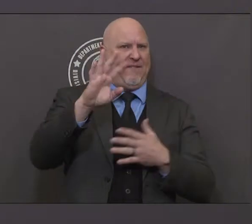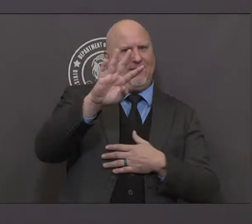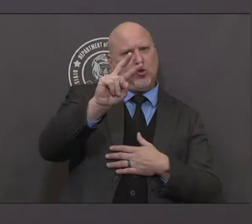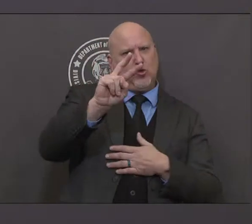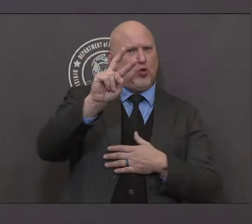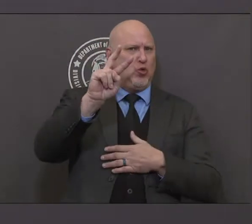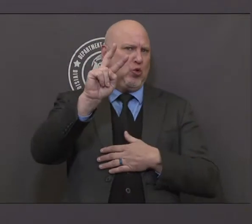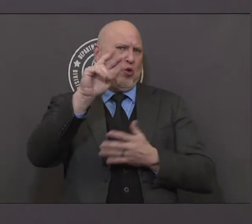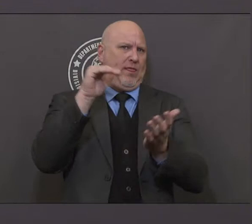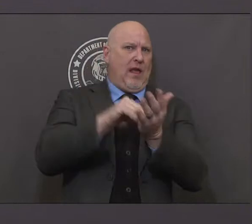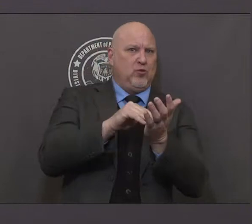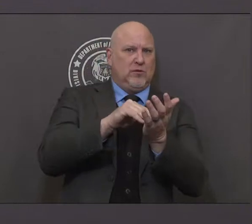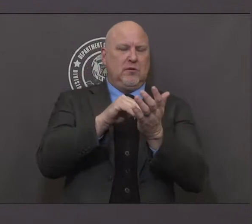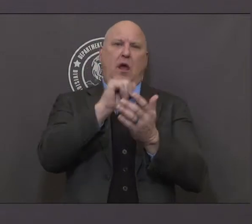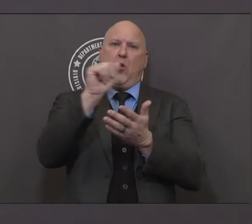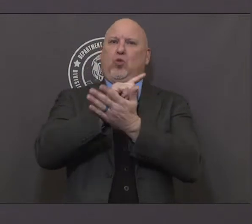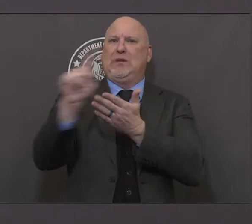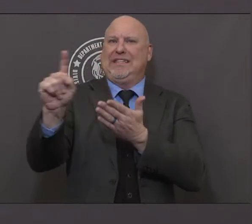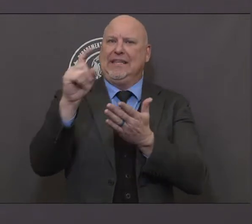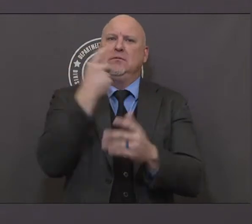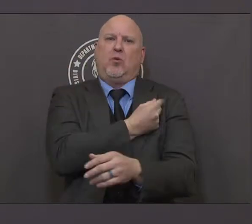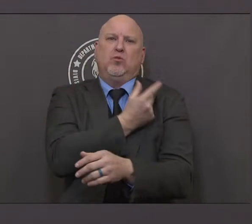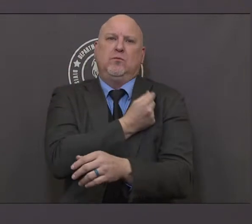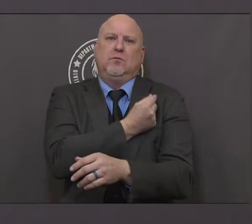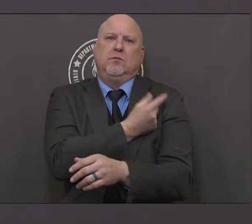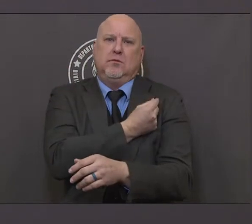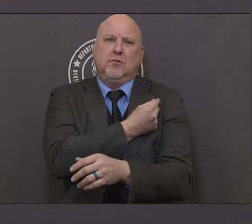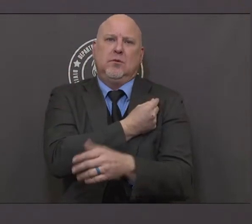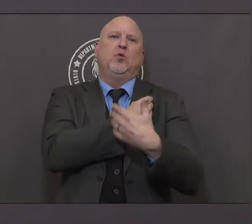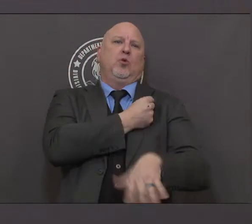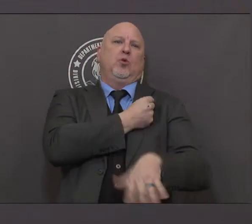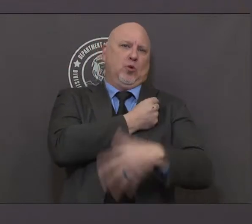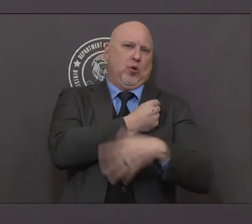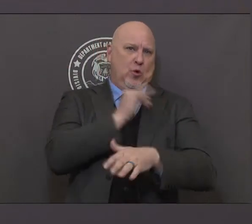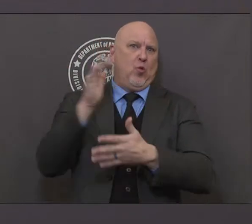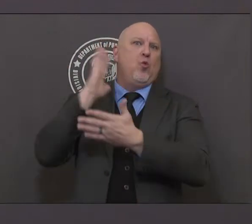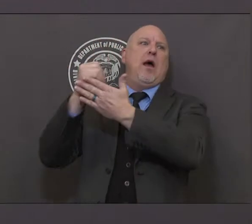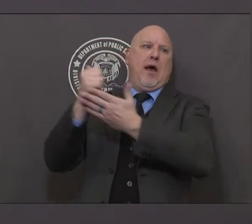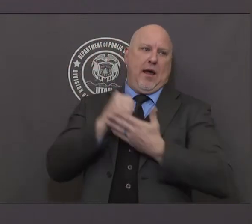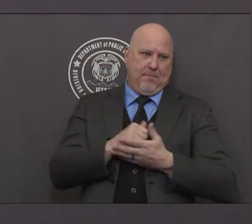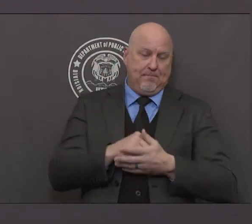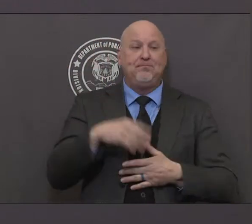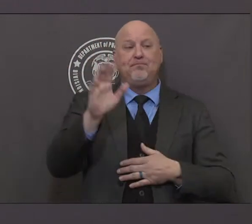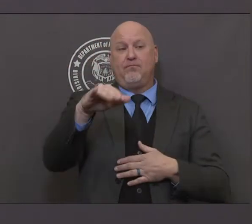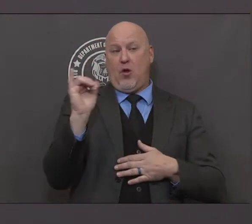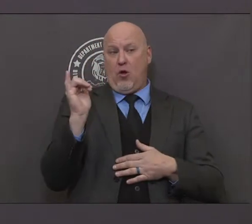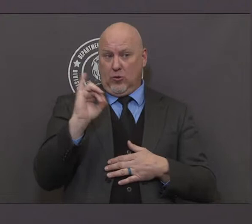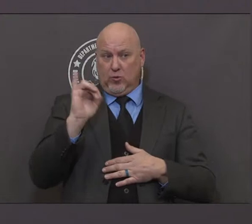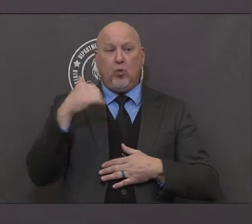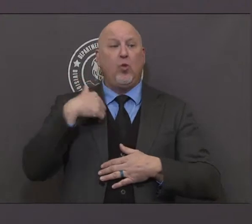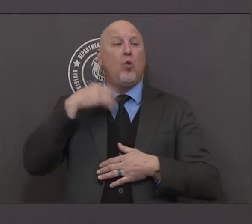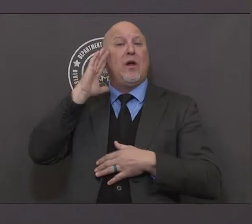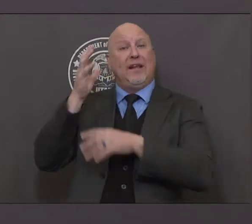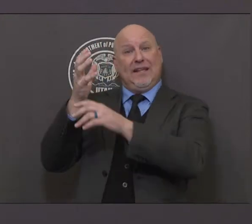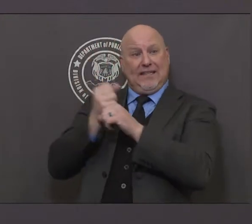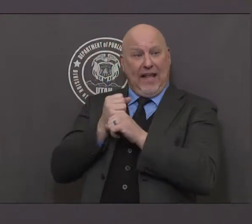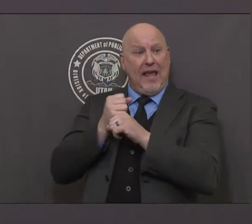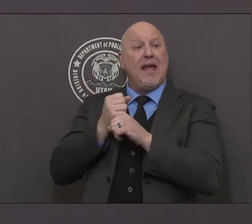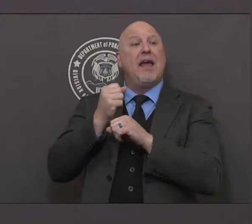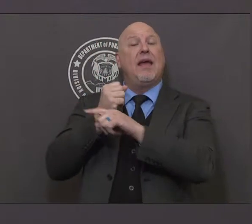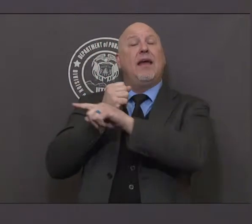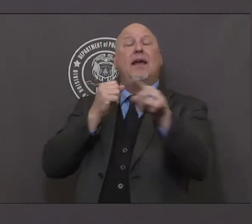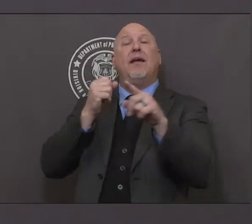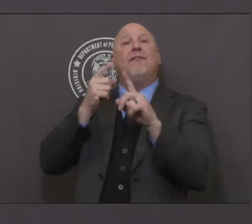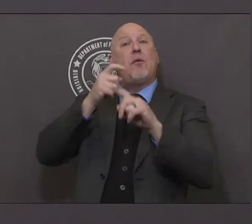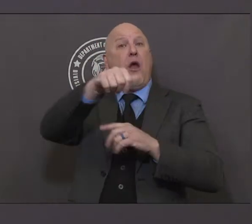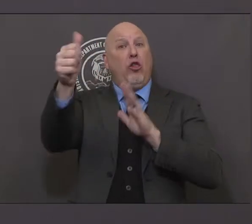back from some of our federal partners that we had talked about last week. So we're really looking this week at about 50,000 doses coming to the state of Utah, which is great